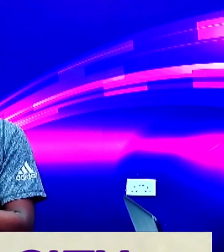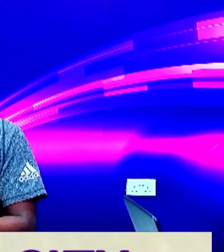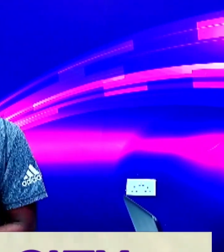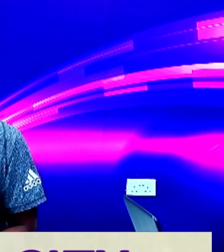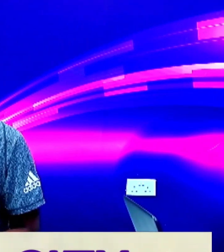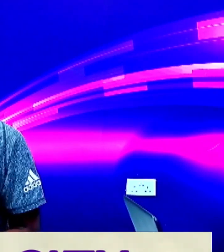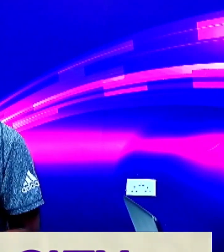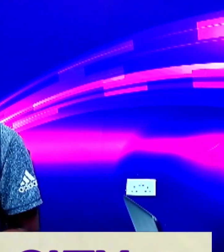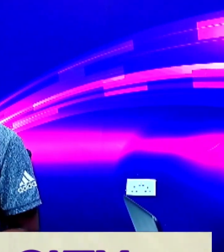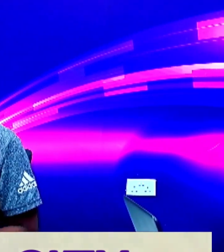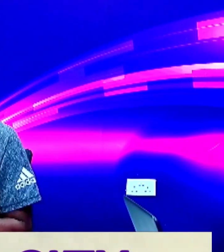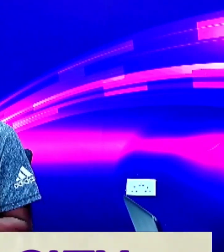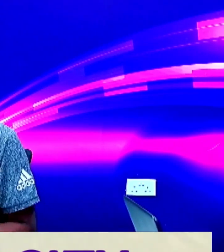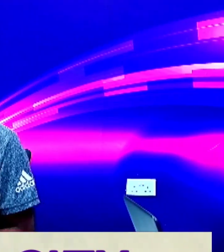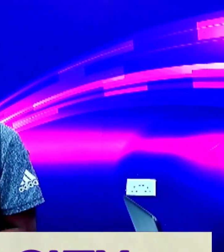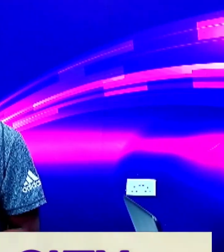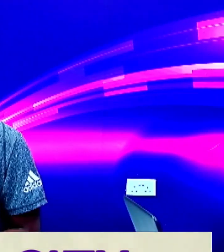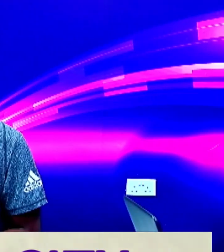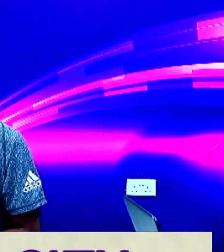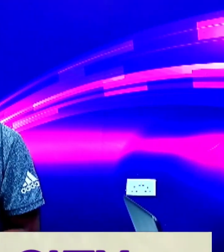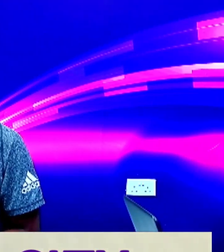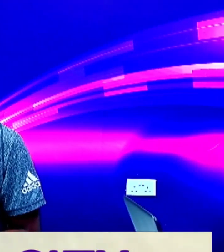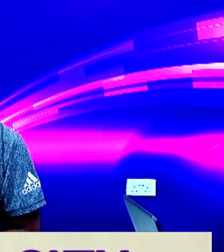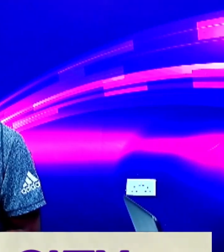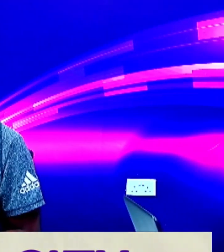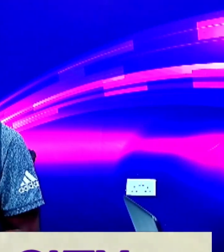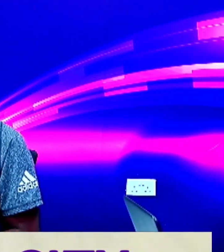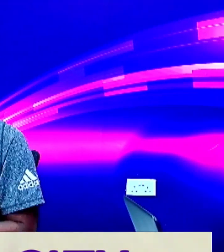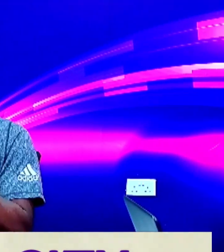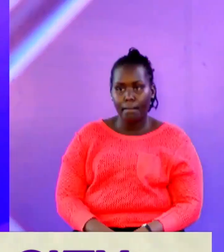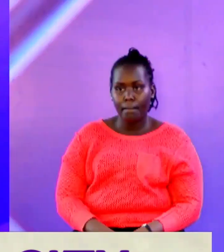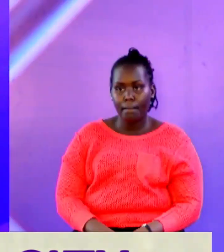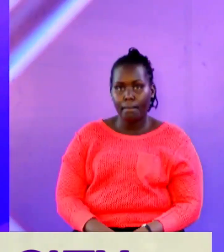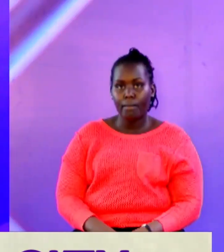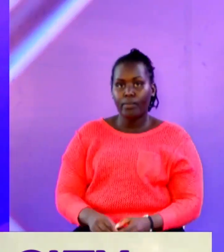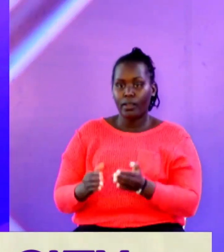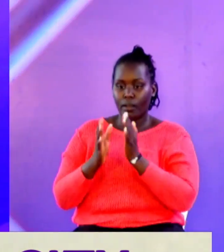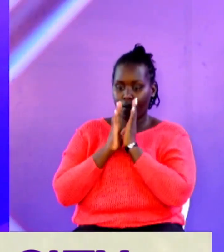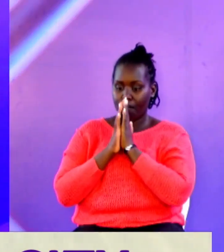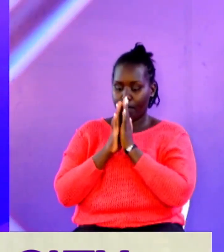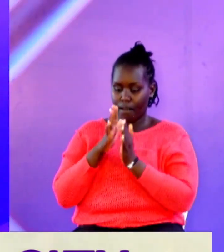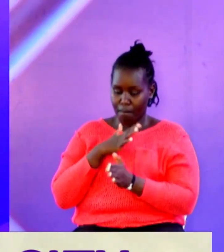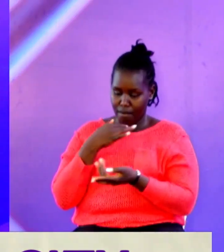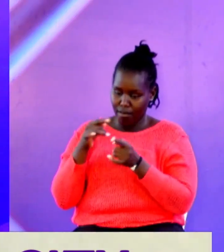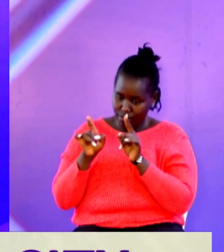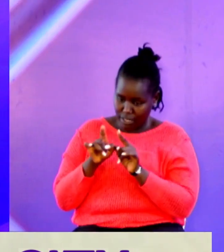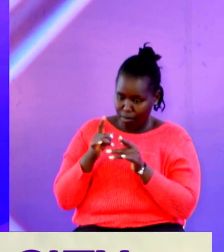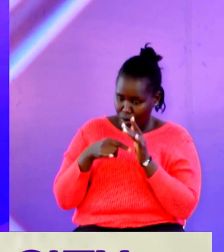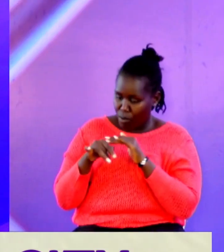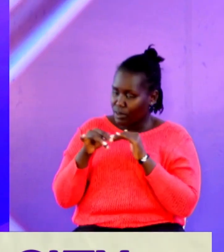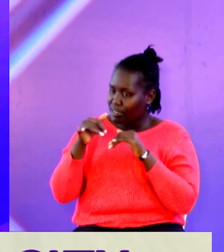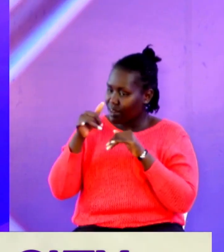we are just hoping to see Arsenal win moving forward. Okay, it is my prayer too, but whatever